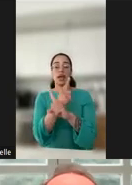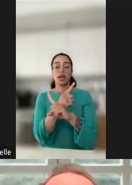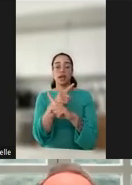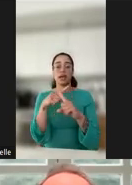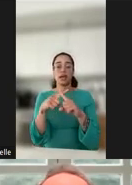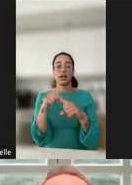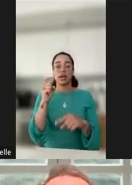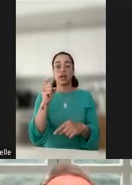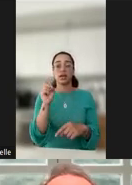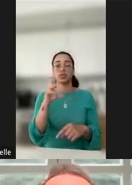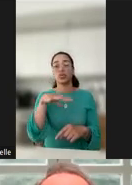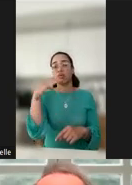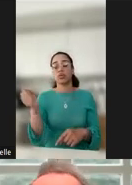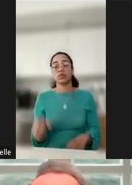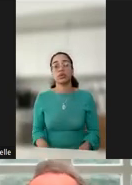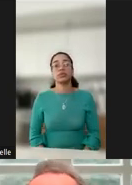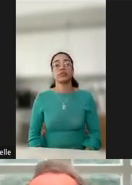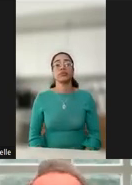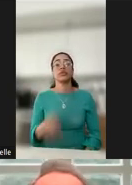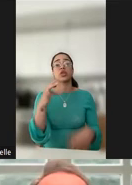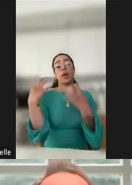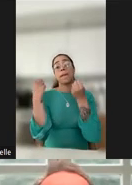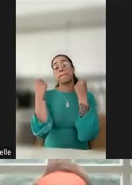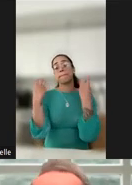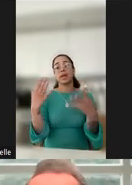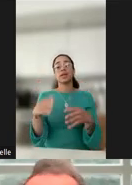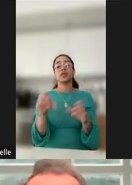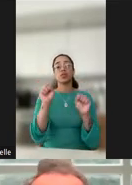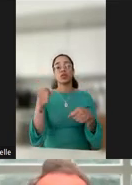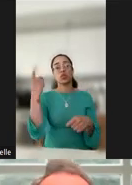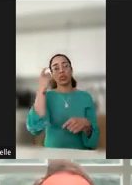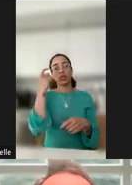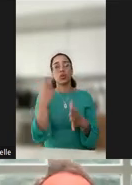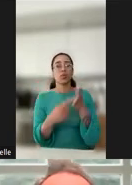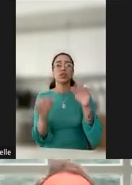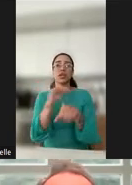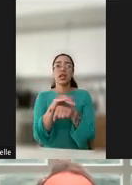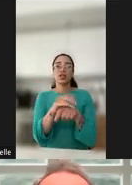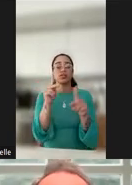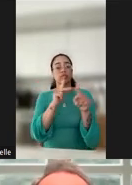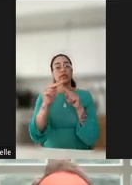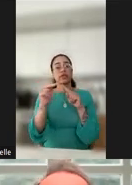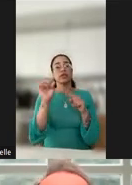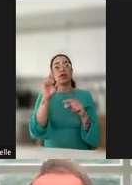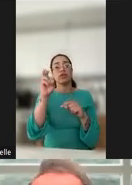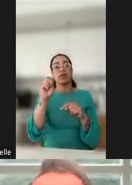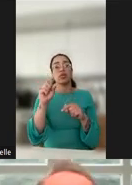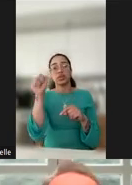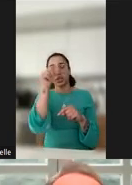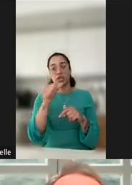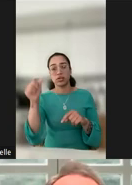Next slide, please. So many might wonder what's the English proficiency of US Asians. So